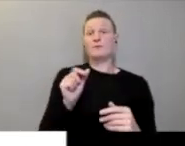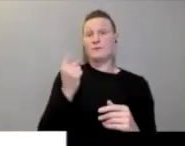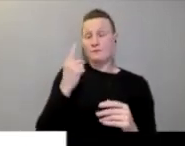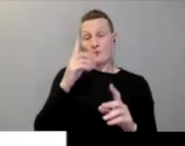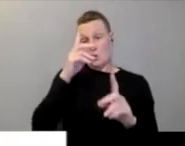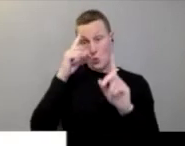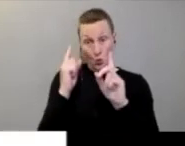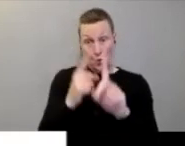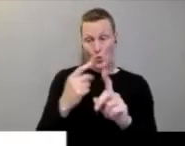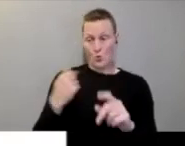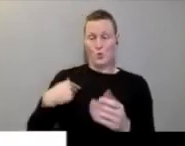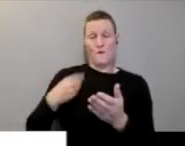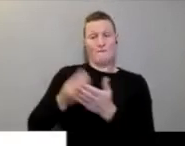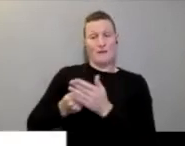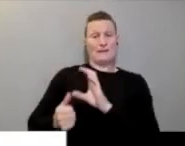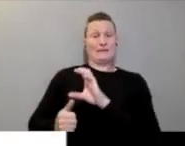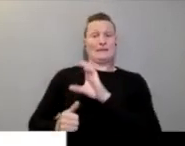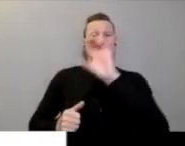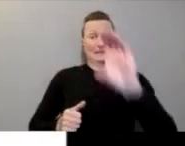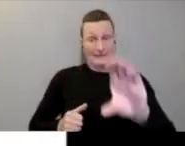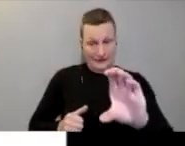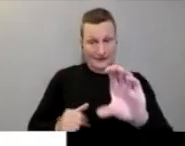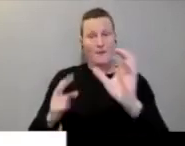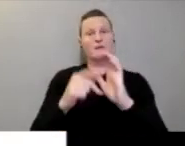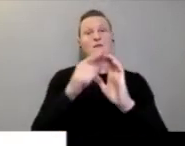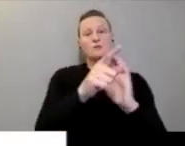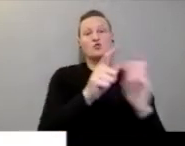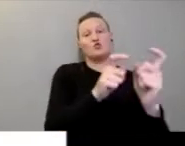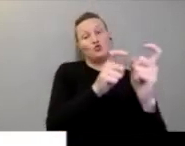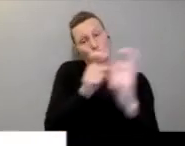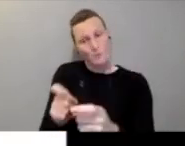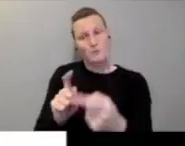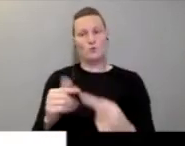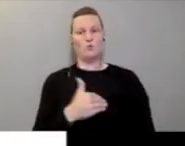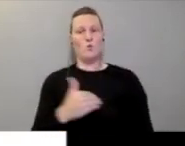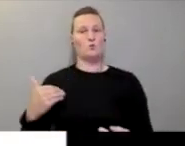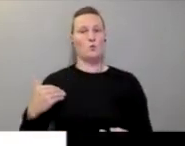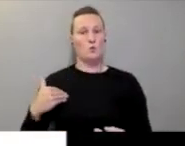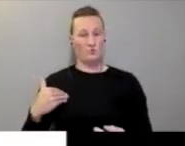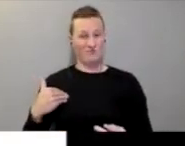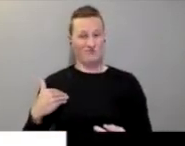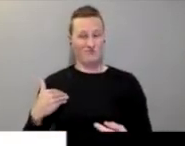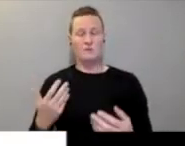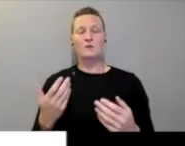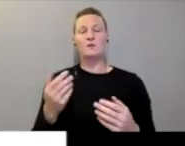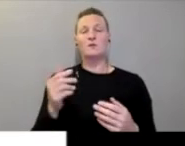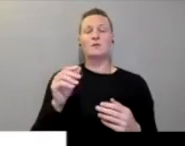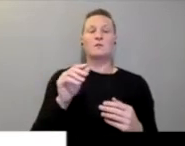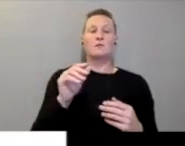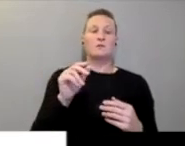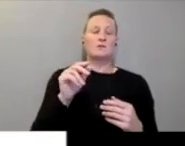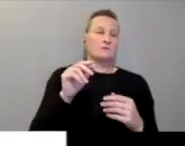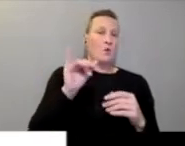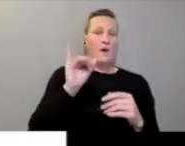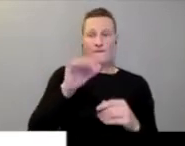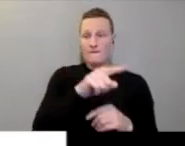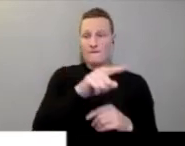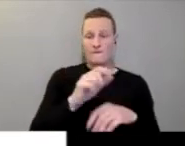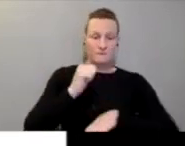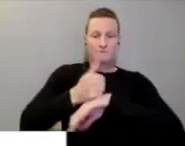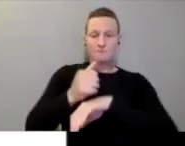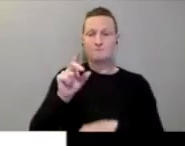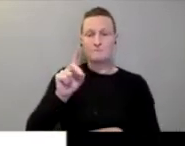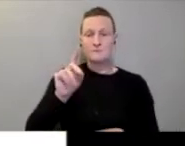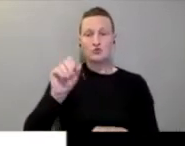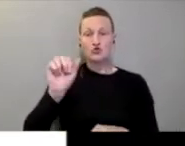program, we want it to be something that is experienced, you know, as a